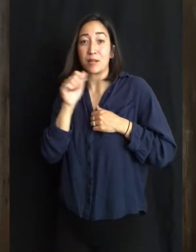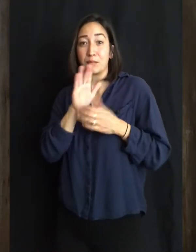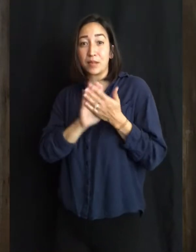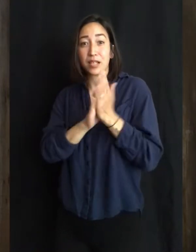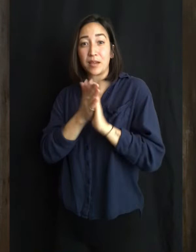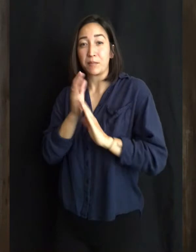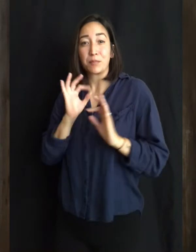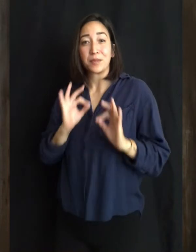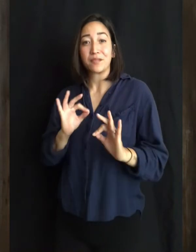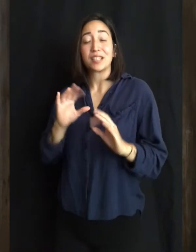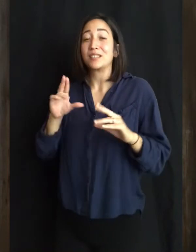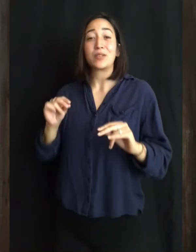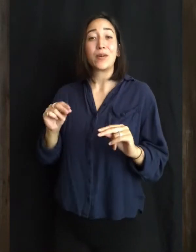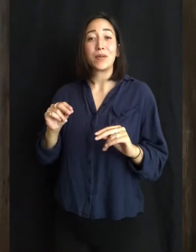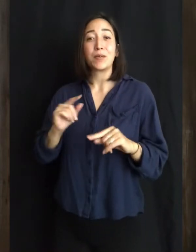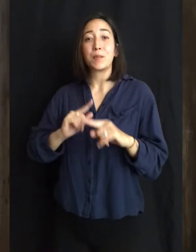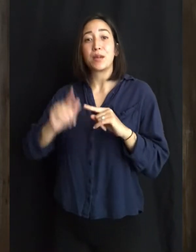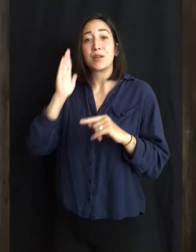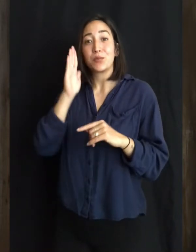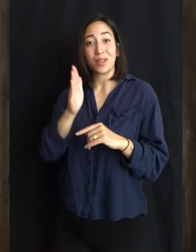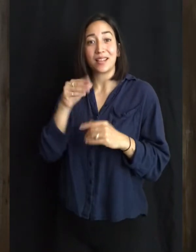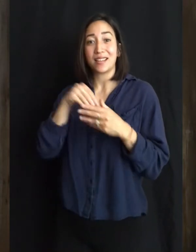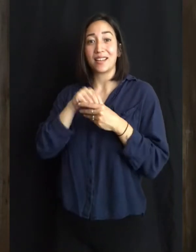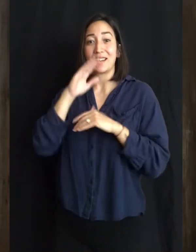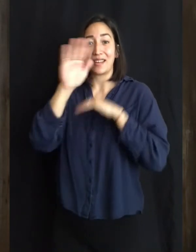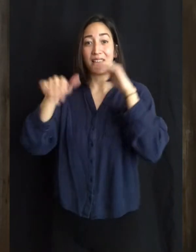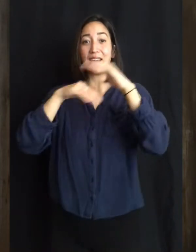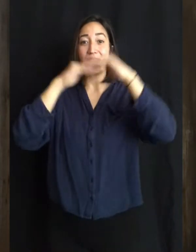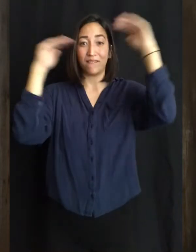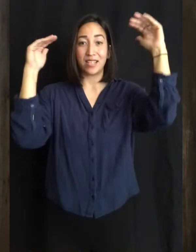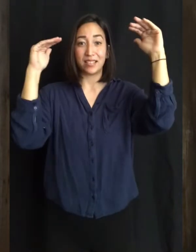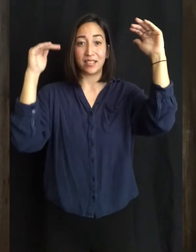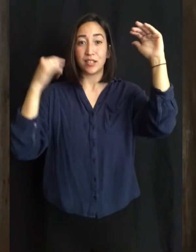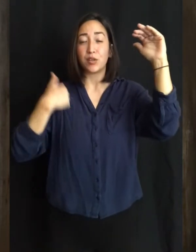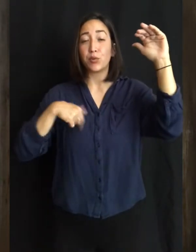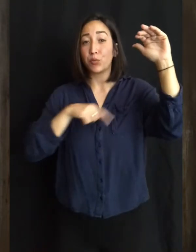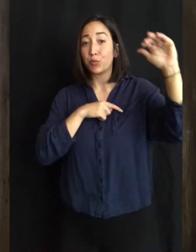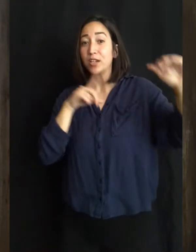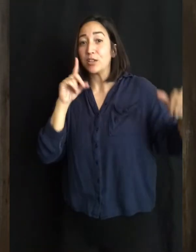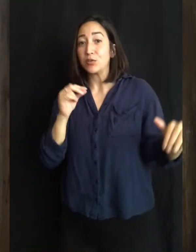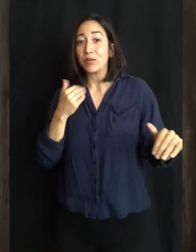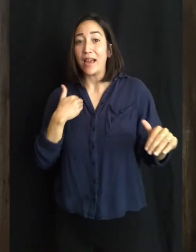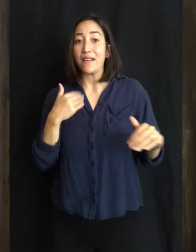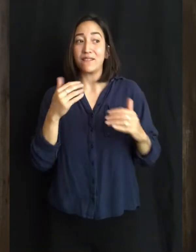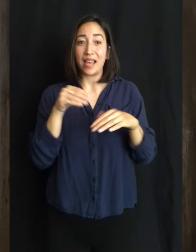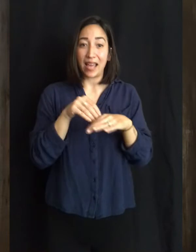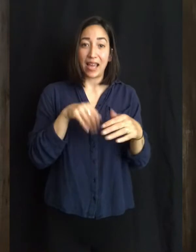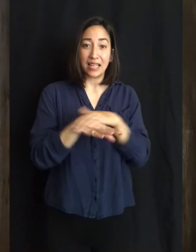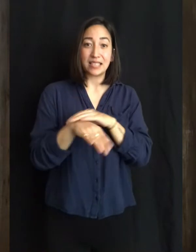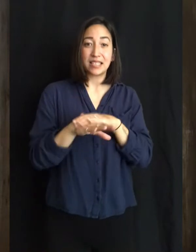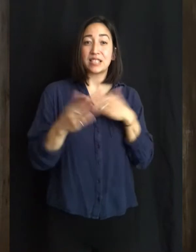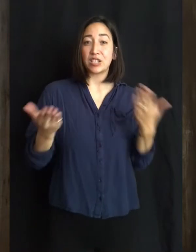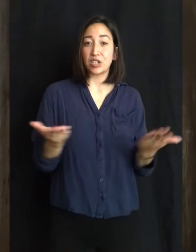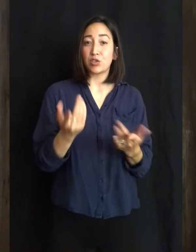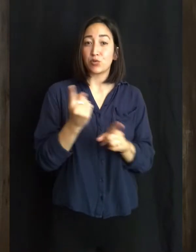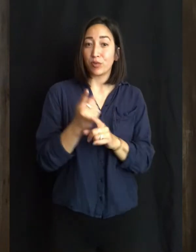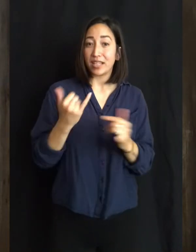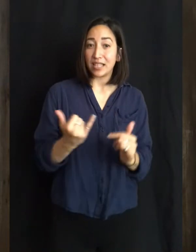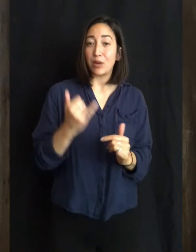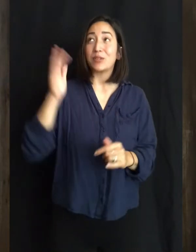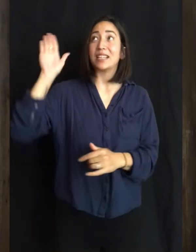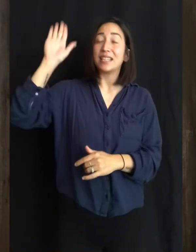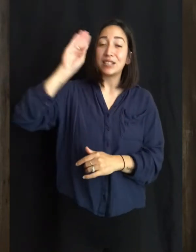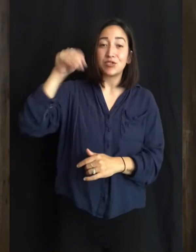side in heaven. But in this world, we do have access to God's presence, His grace,